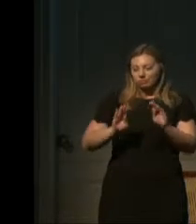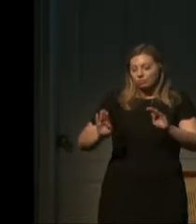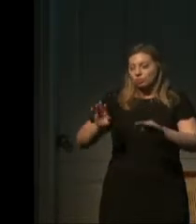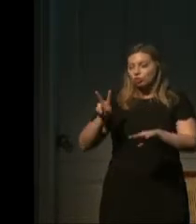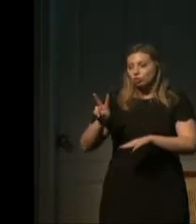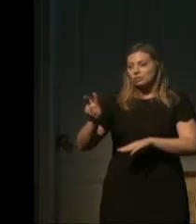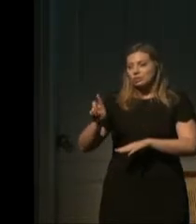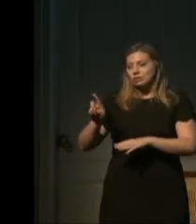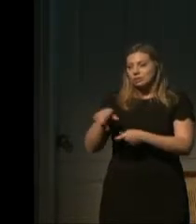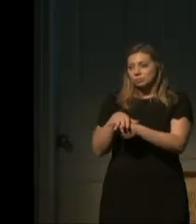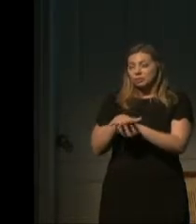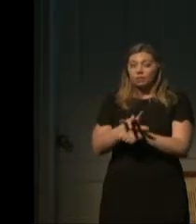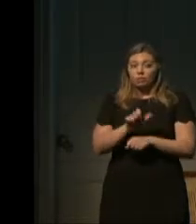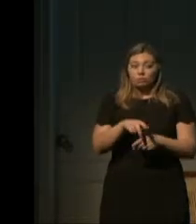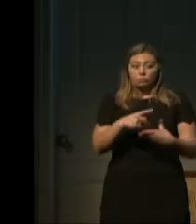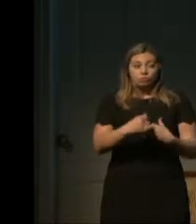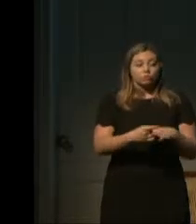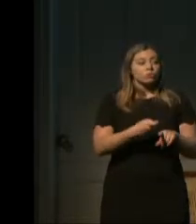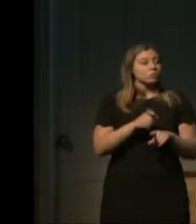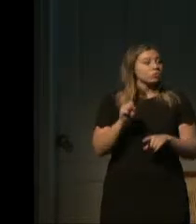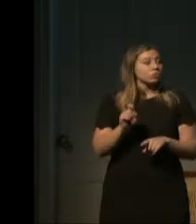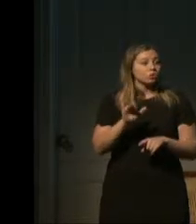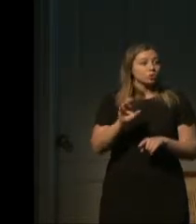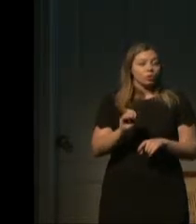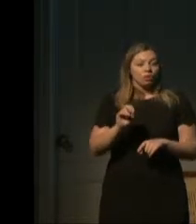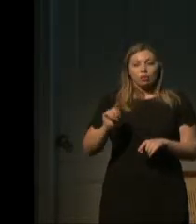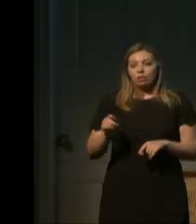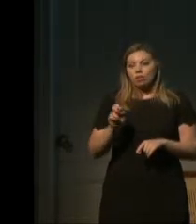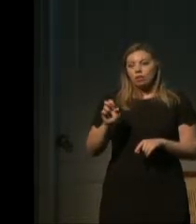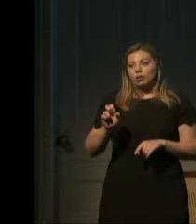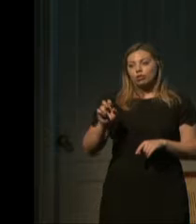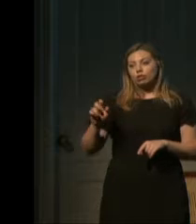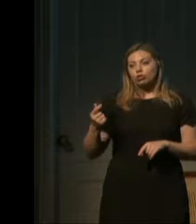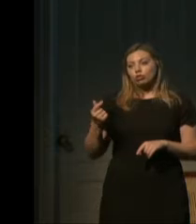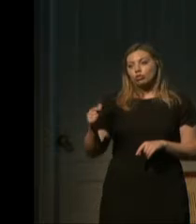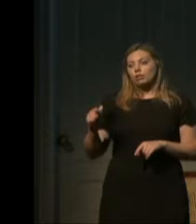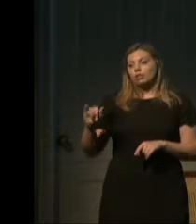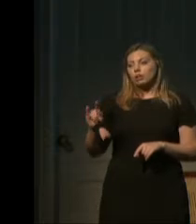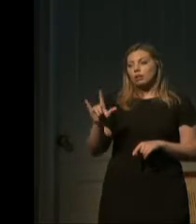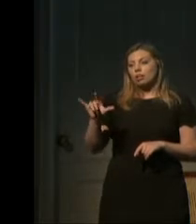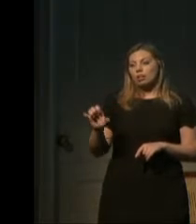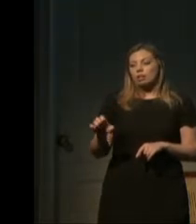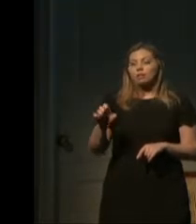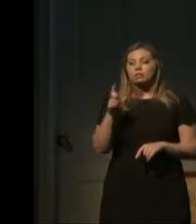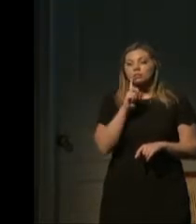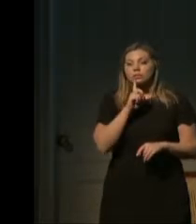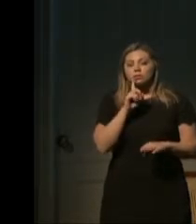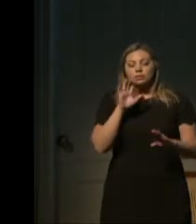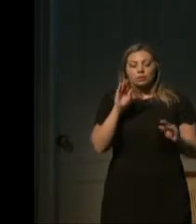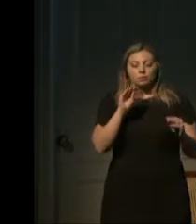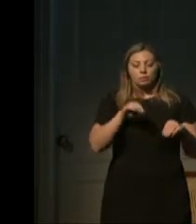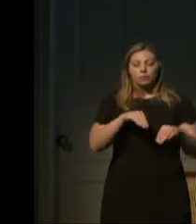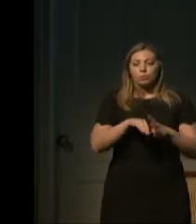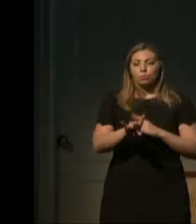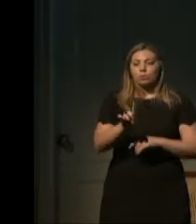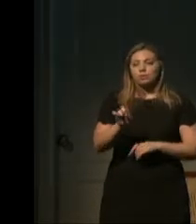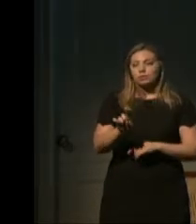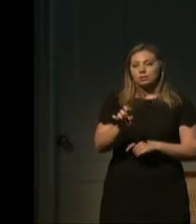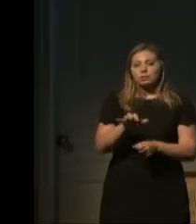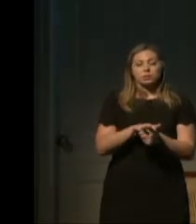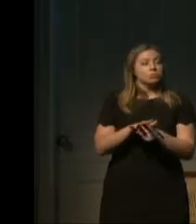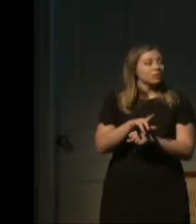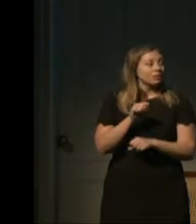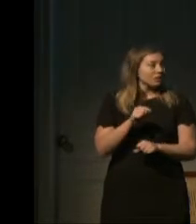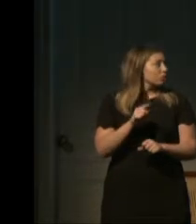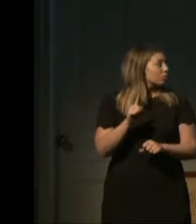is another project by the studio The Green Isle, to map that dimensional data into one-dimensional space. So here that one dimension